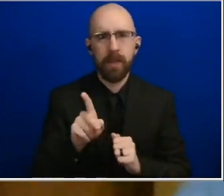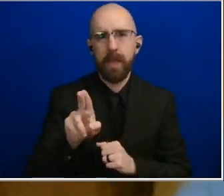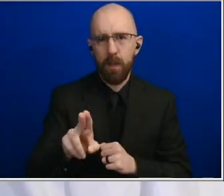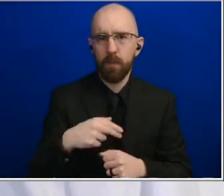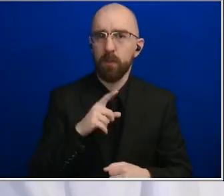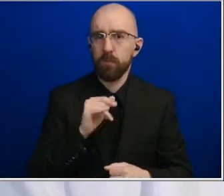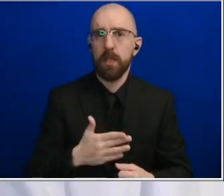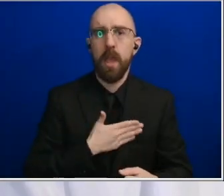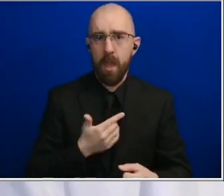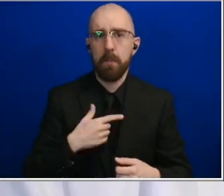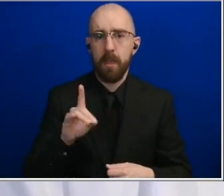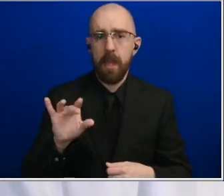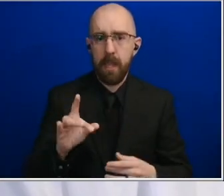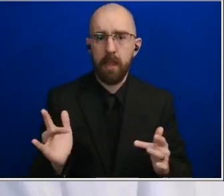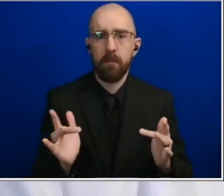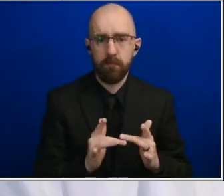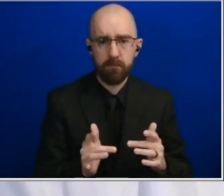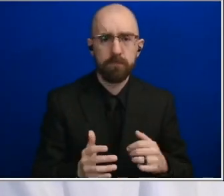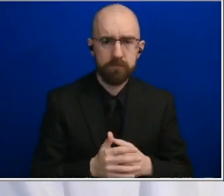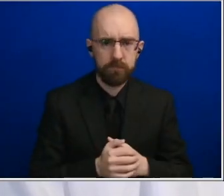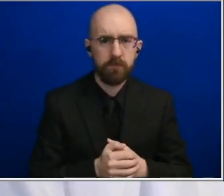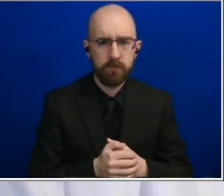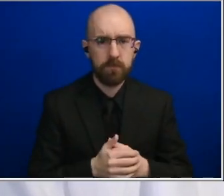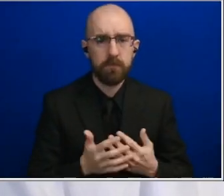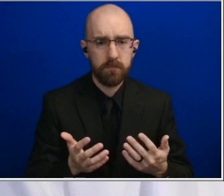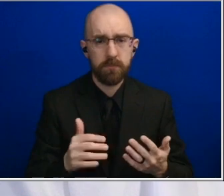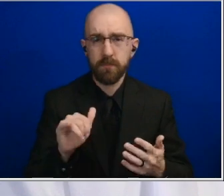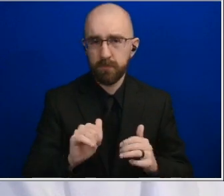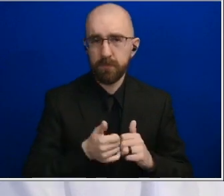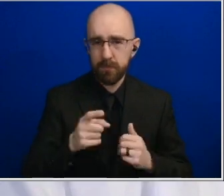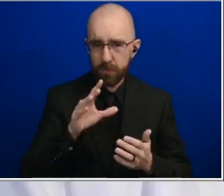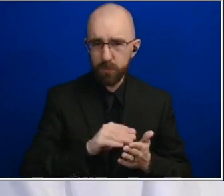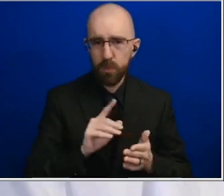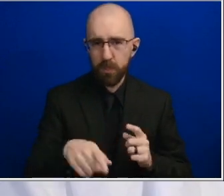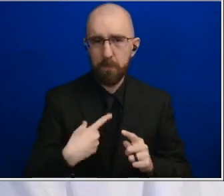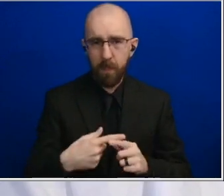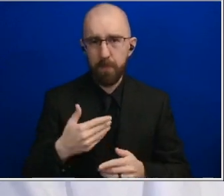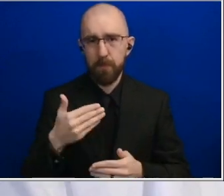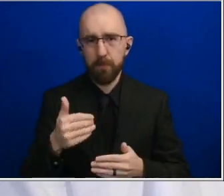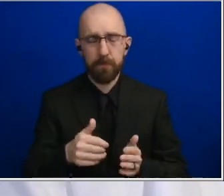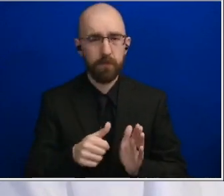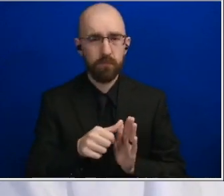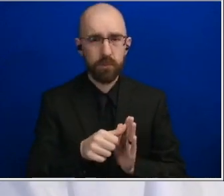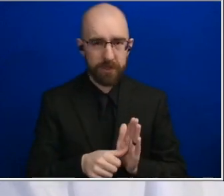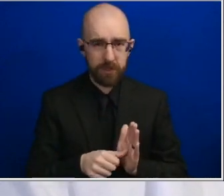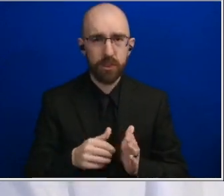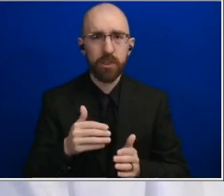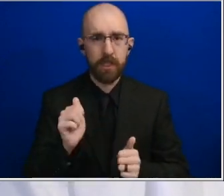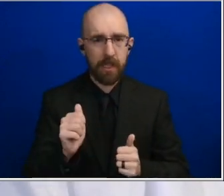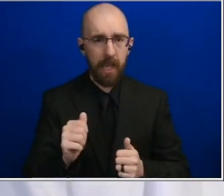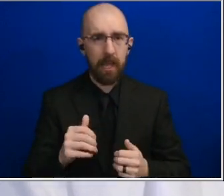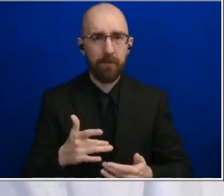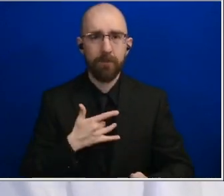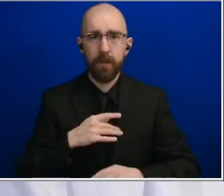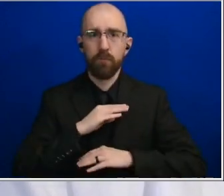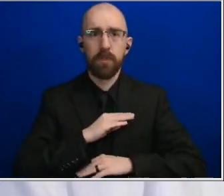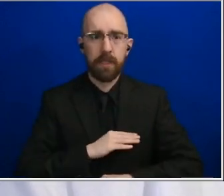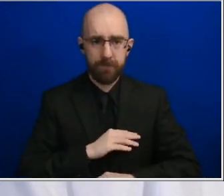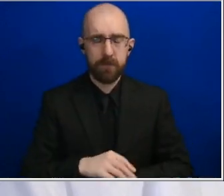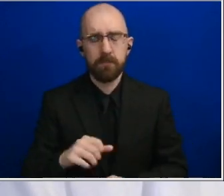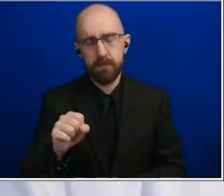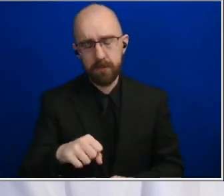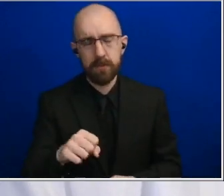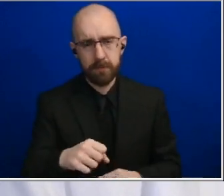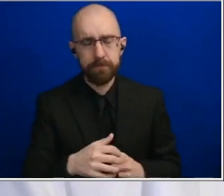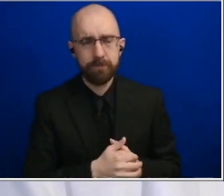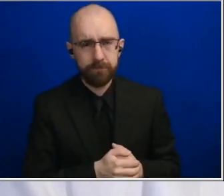did. So that's how you learned about this procedure that could bring you some relief? Mm-hmm. Yes. Okay.